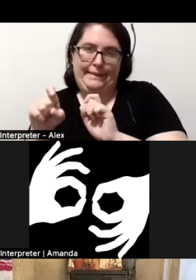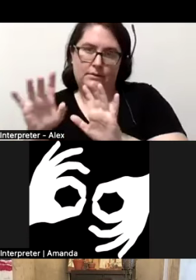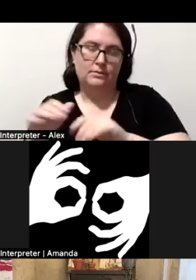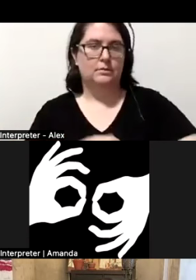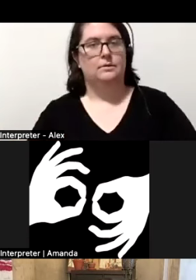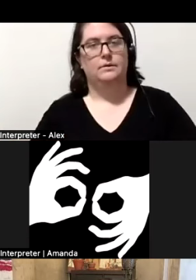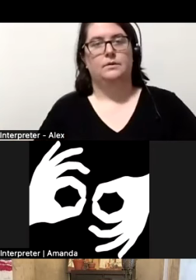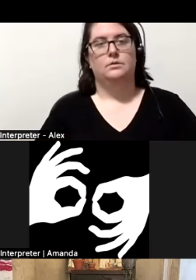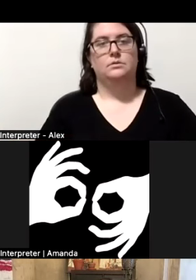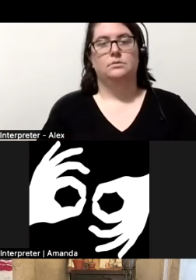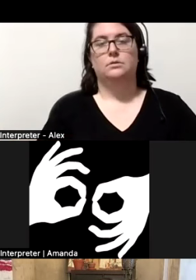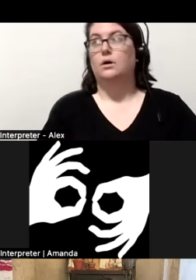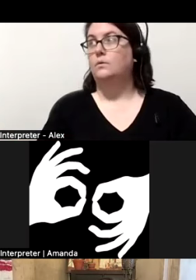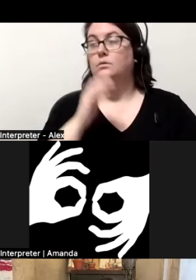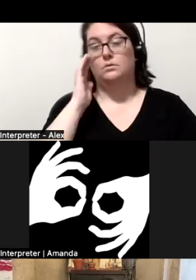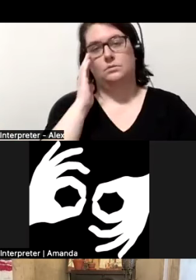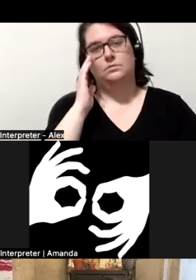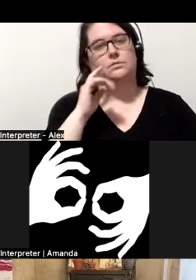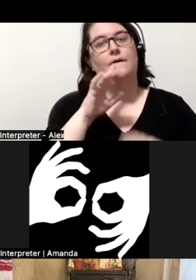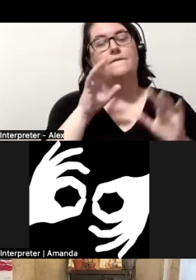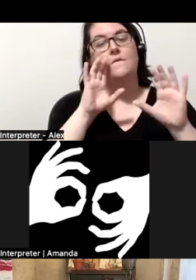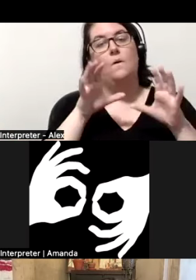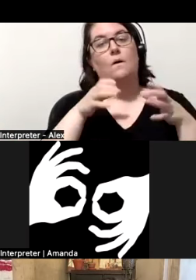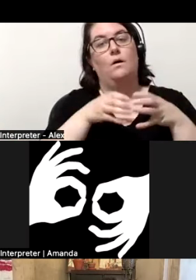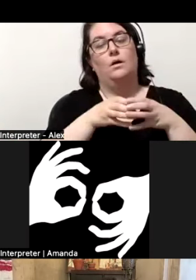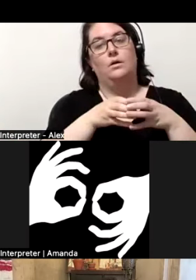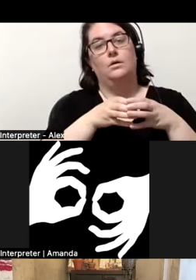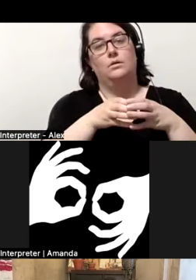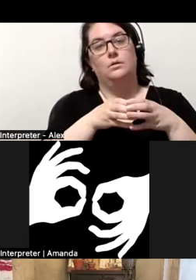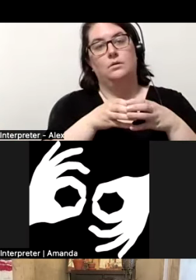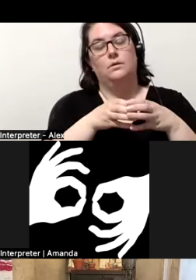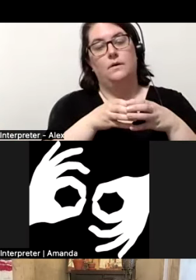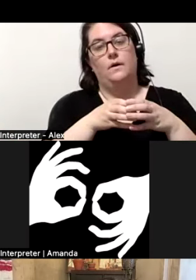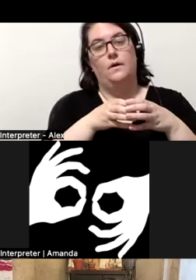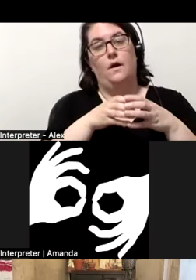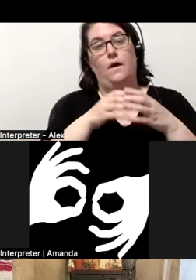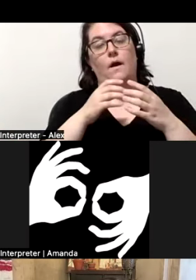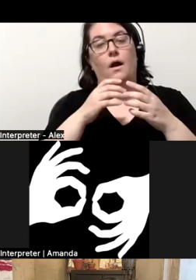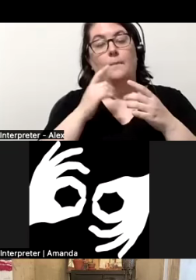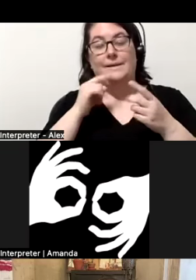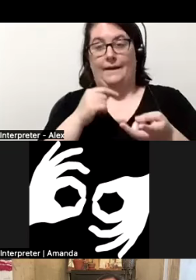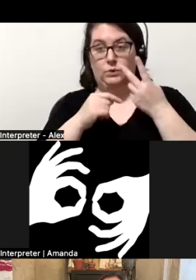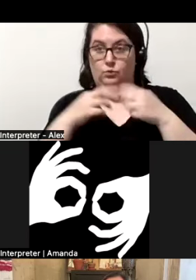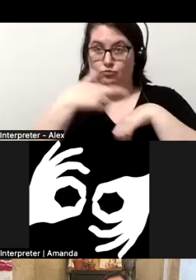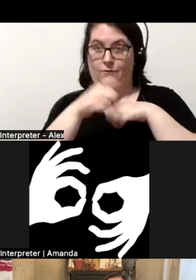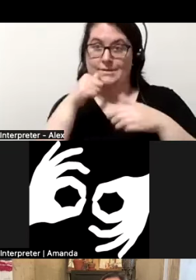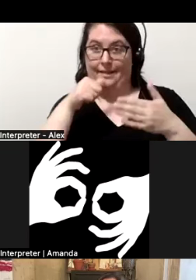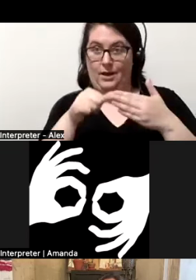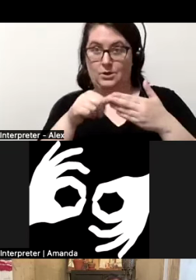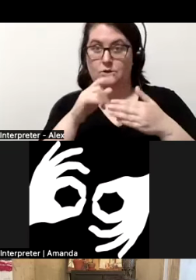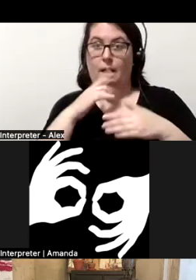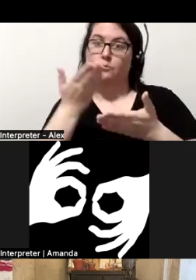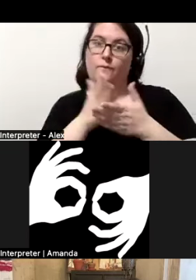For collectives applying as emerging festivals, you have to submit 2 reference letters from individuals who can speak to your ability to manage